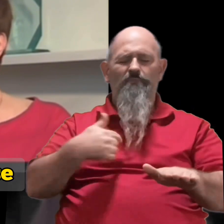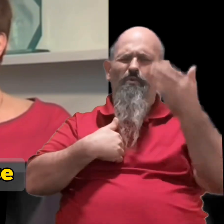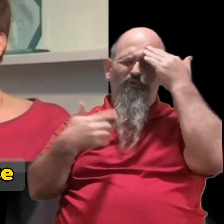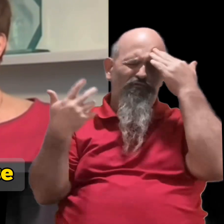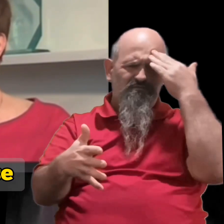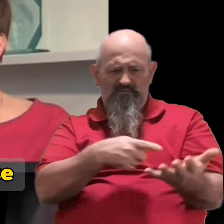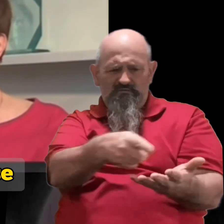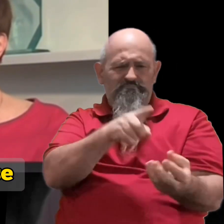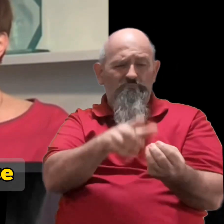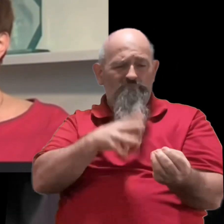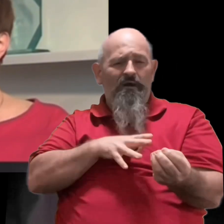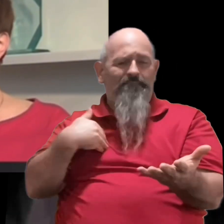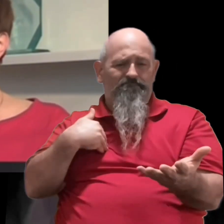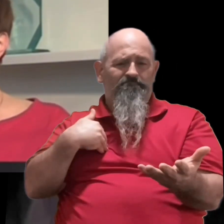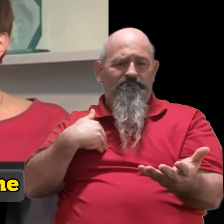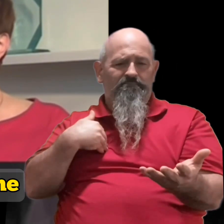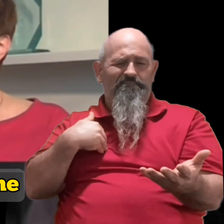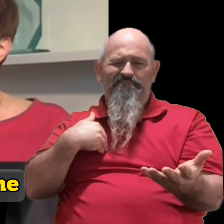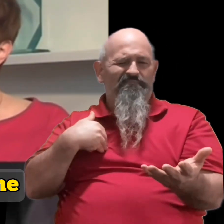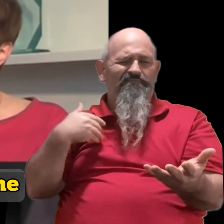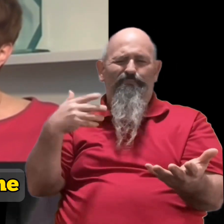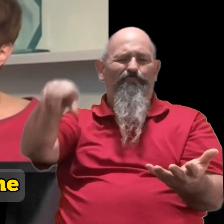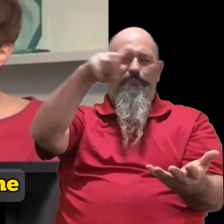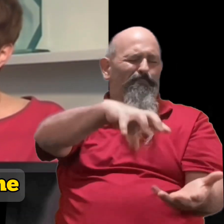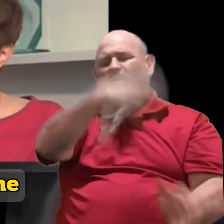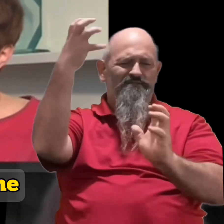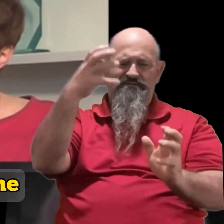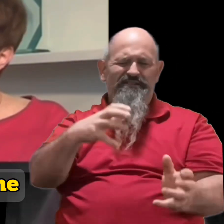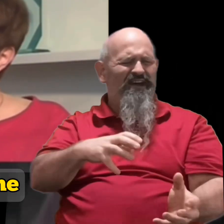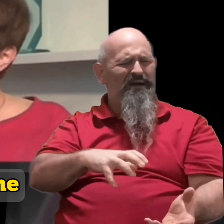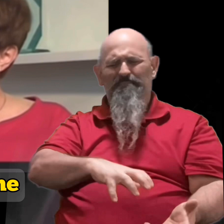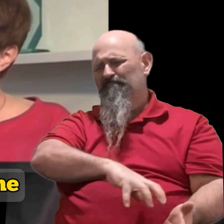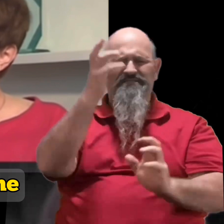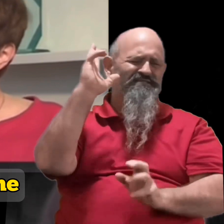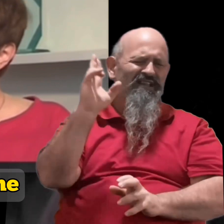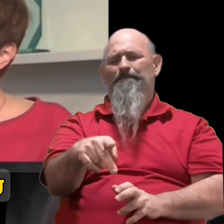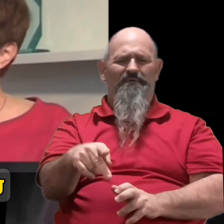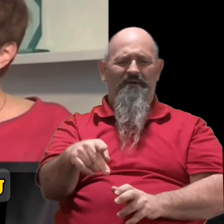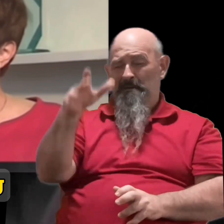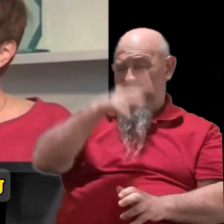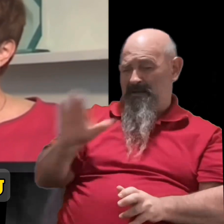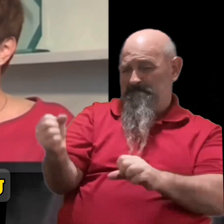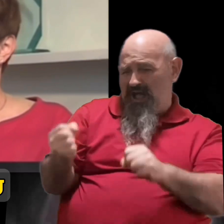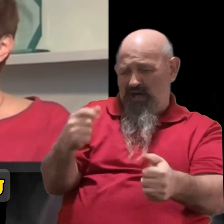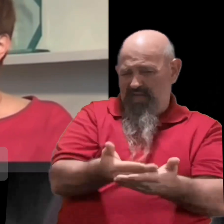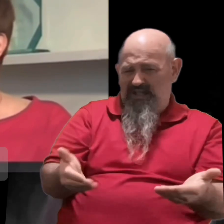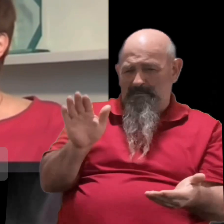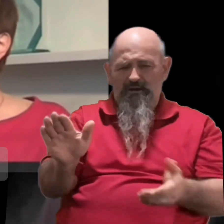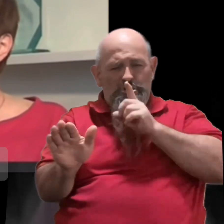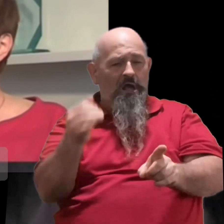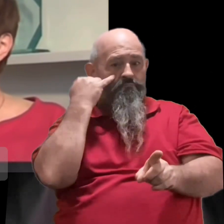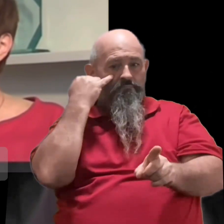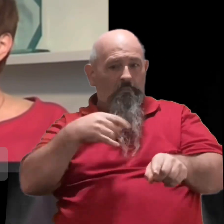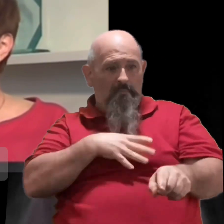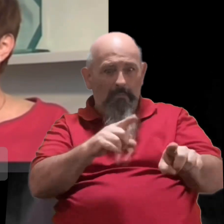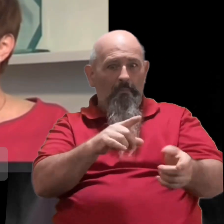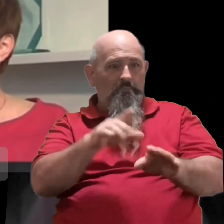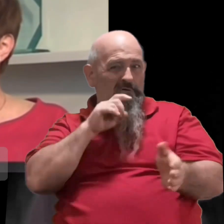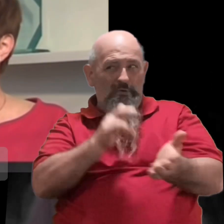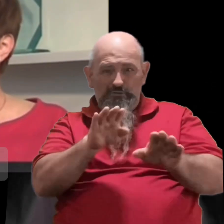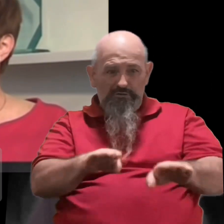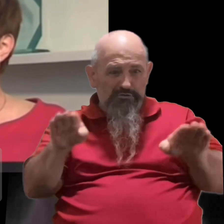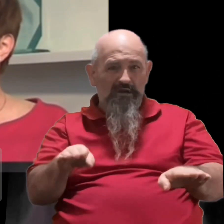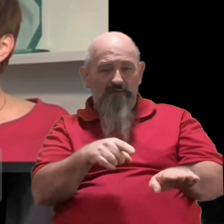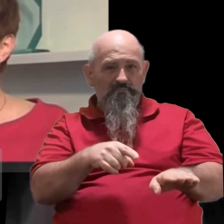I knew about these women, then that messed up the male power thing. And surely if women were going to